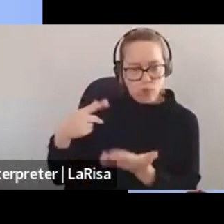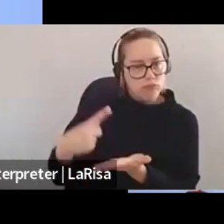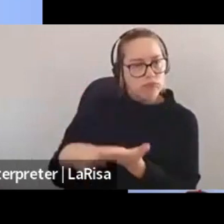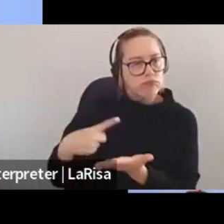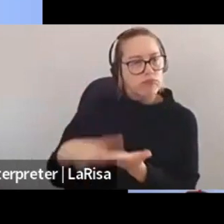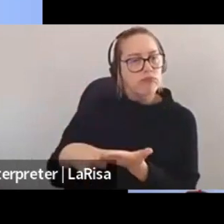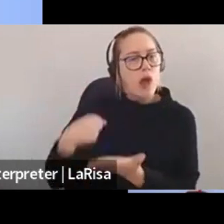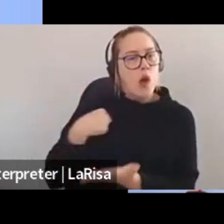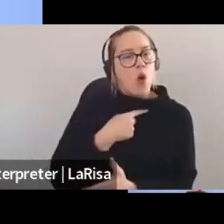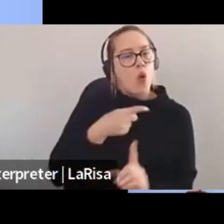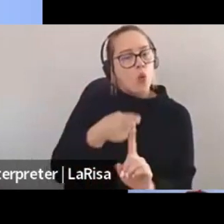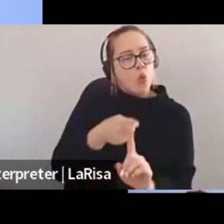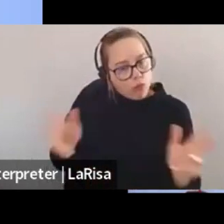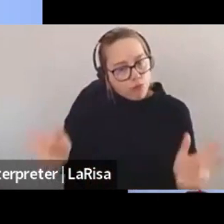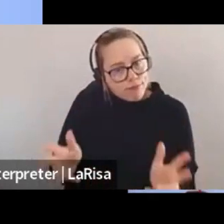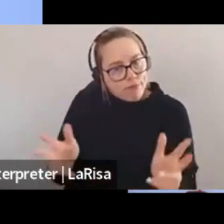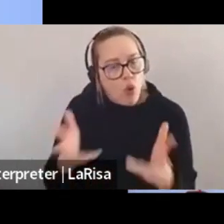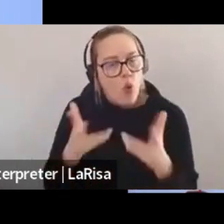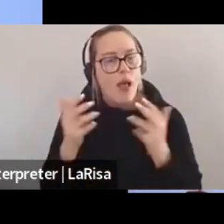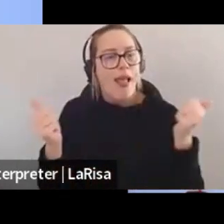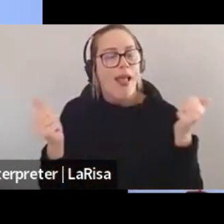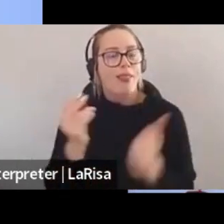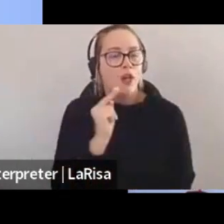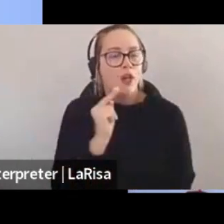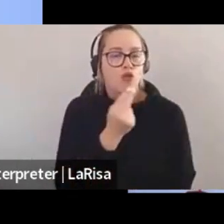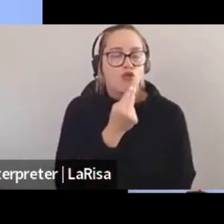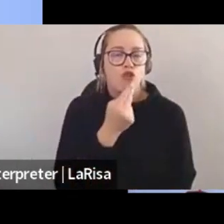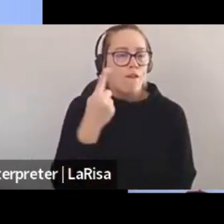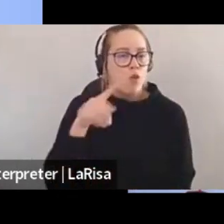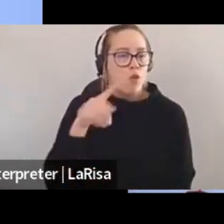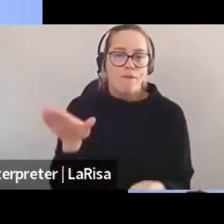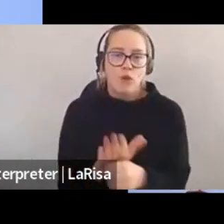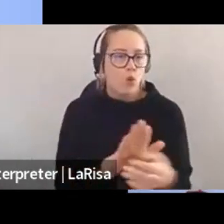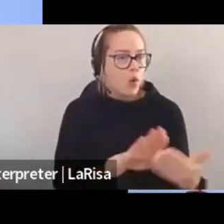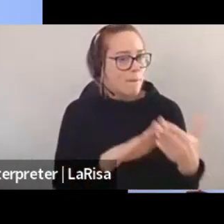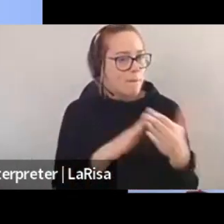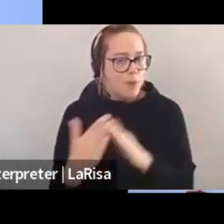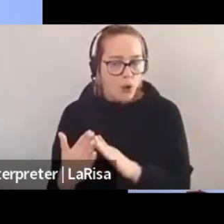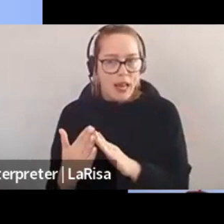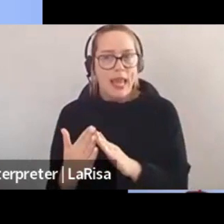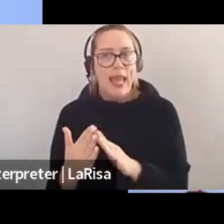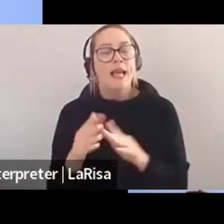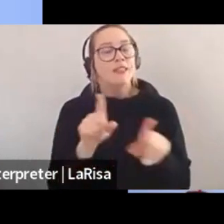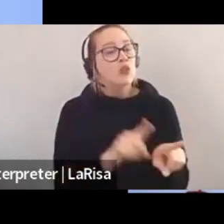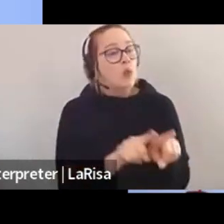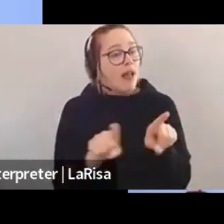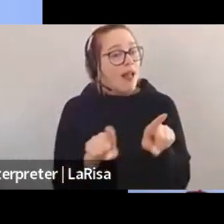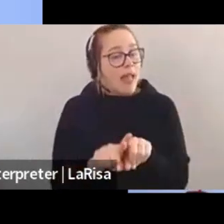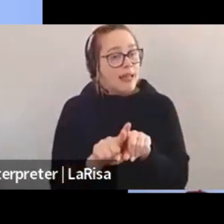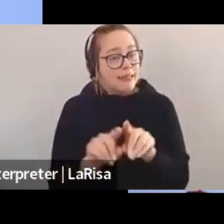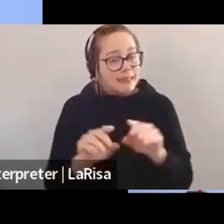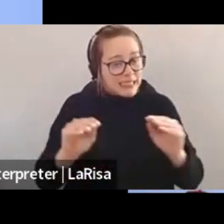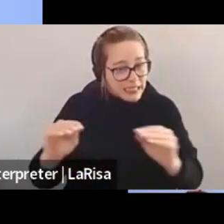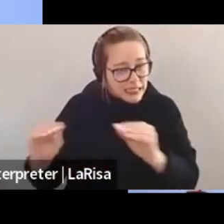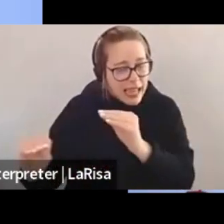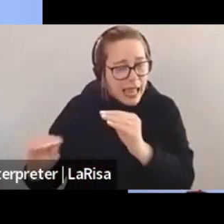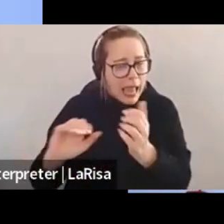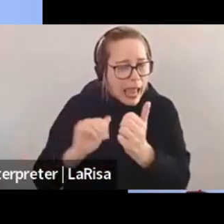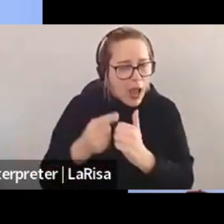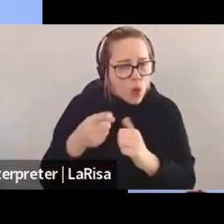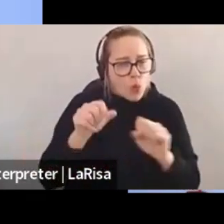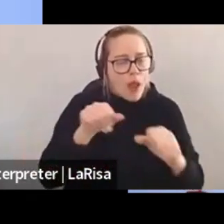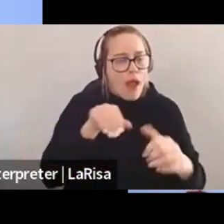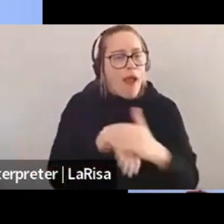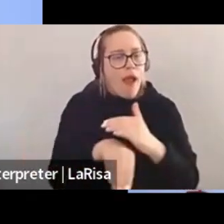disability justice. And our mission is to promote healthy nutrition in the whole community with a focus